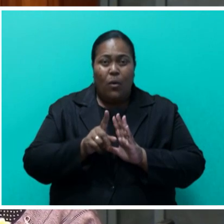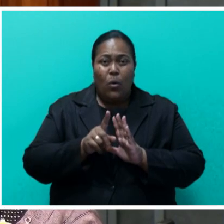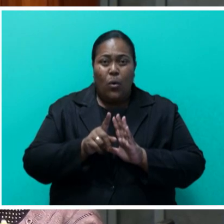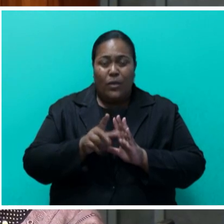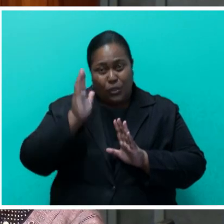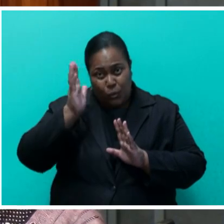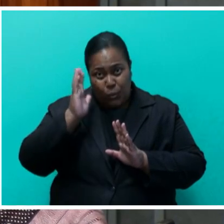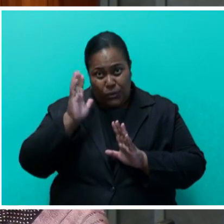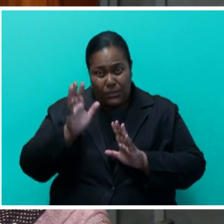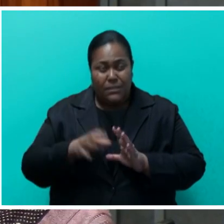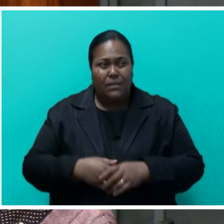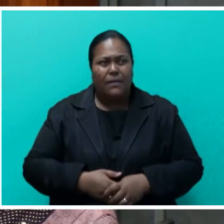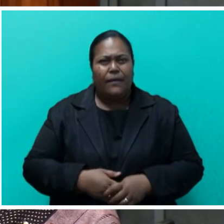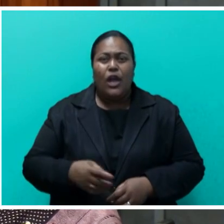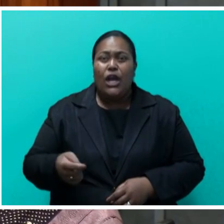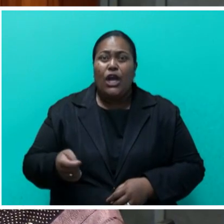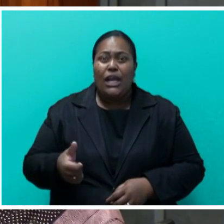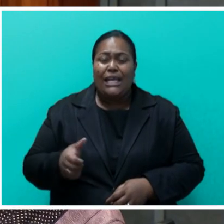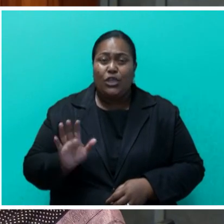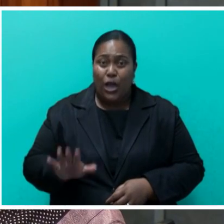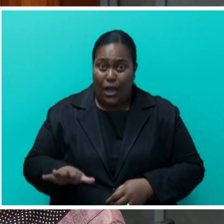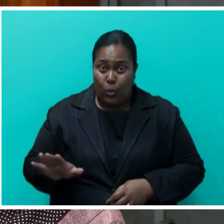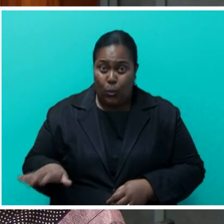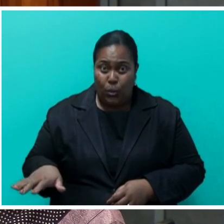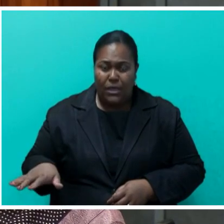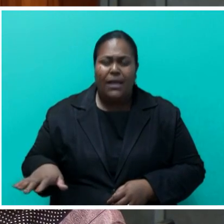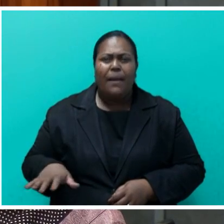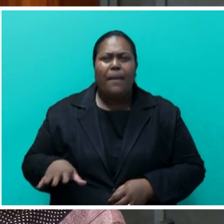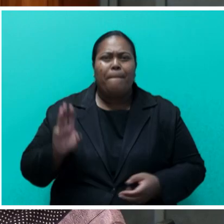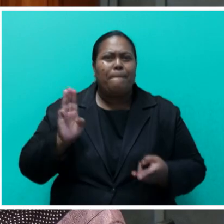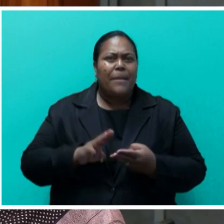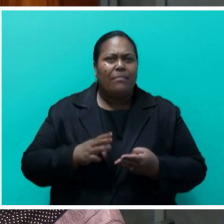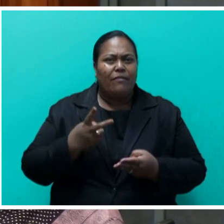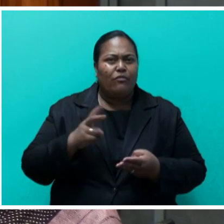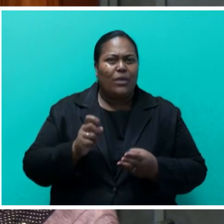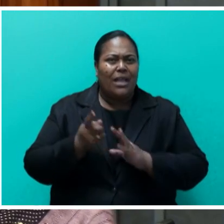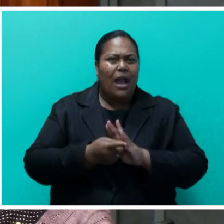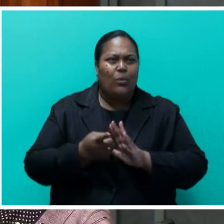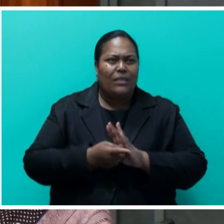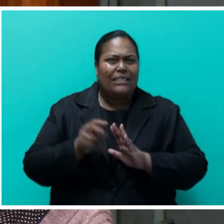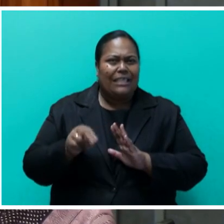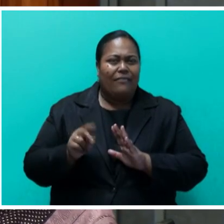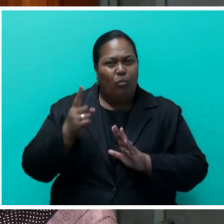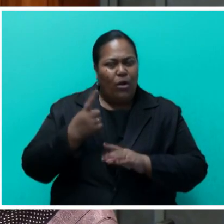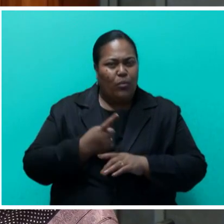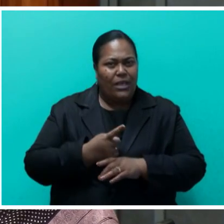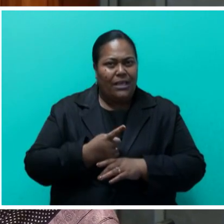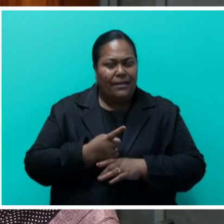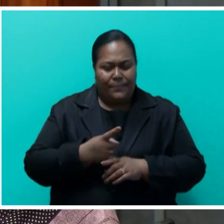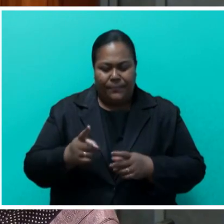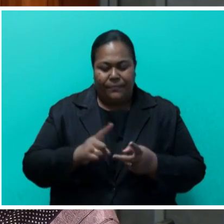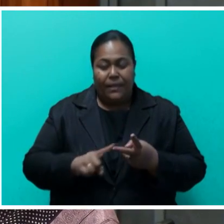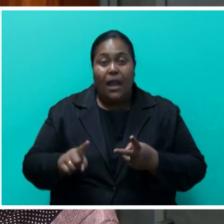schools for early childhood, a minimum of 20 hours is required per week. Primary